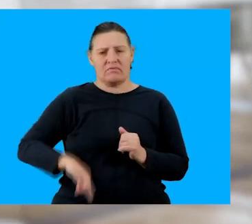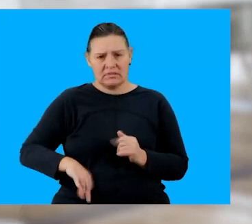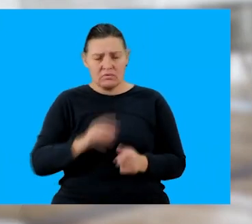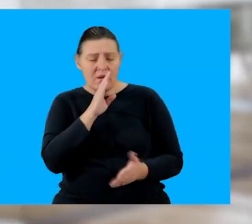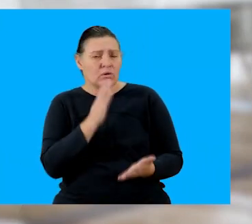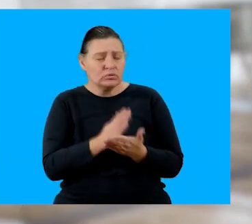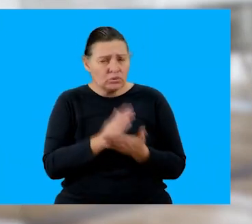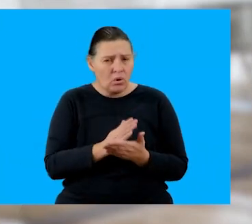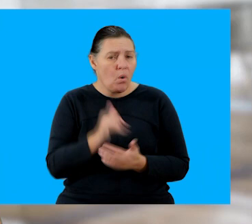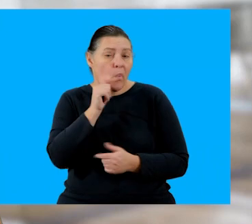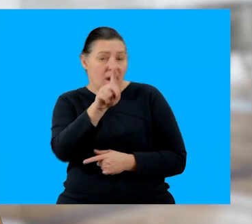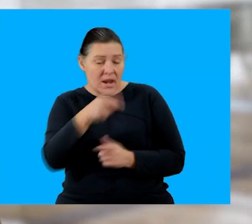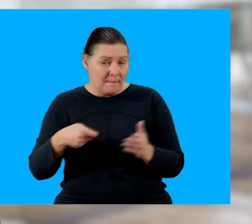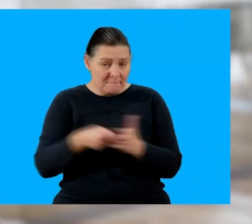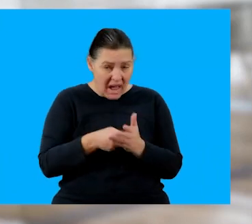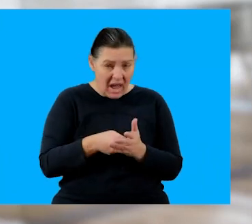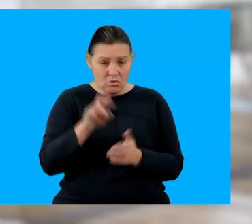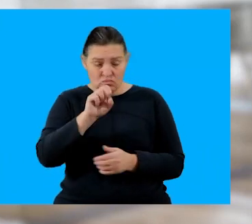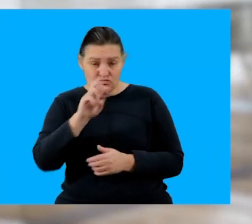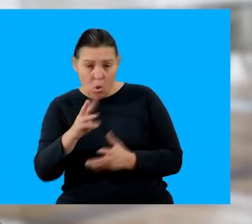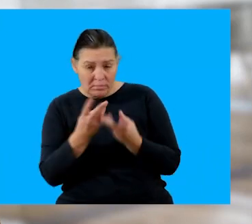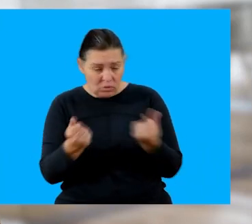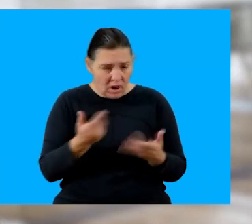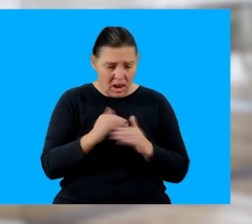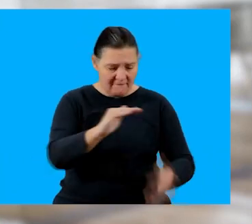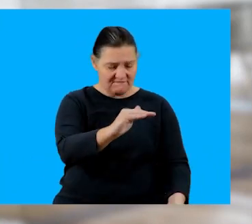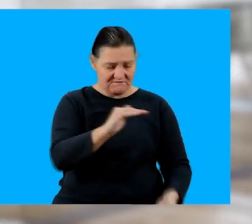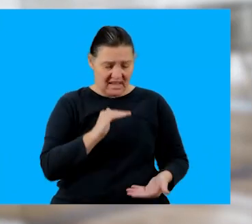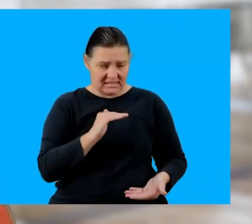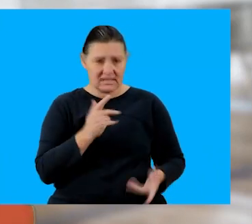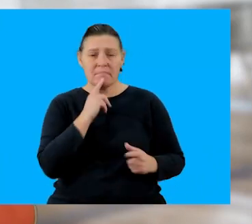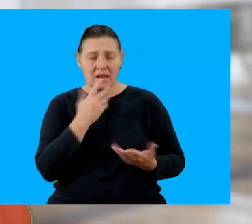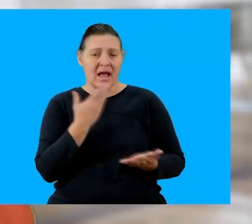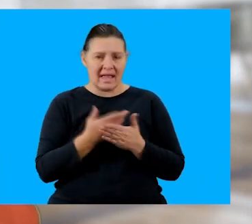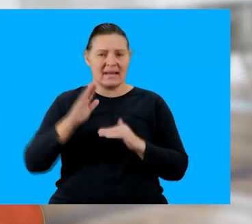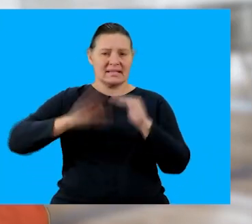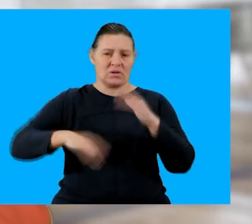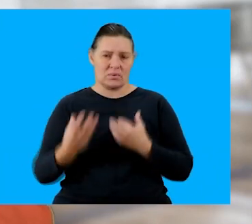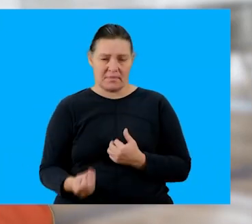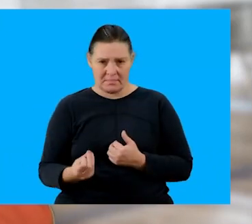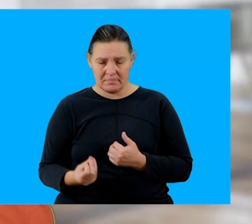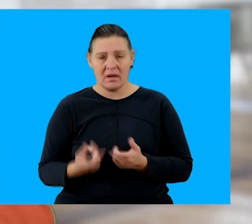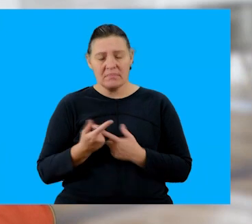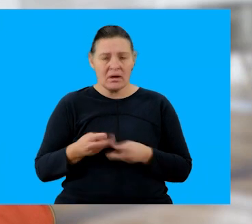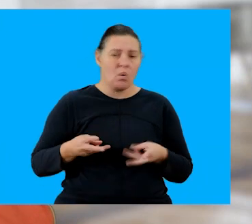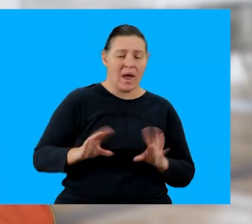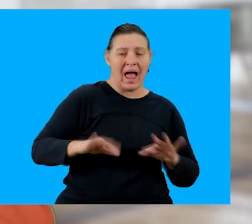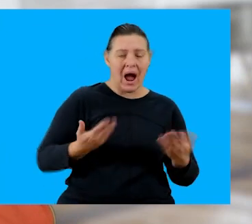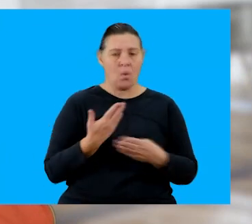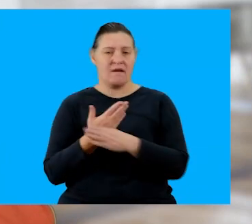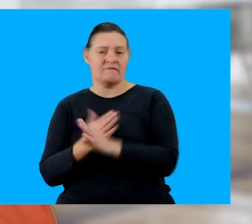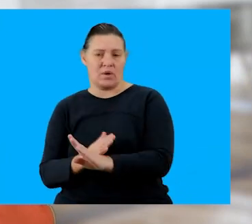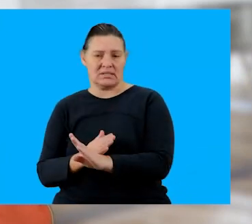profit. Make sure that when he buys raw materials, he buys them in bulk so that he can get a discount. That would be a way of